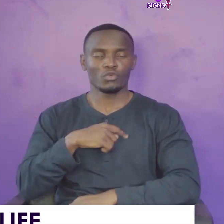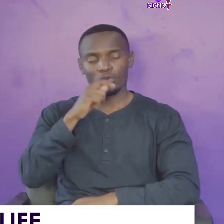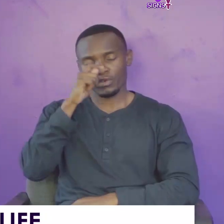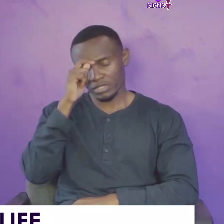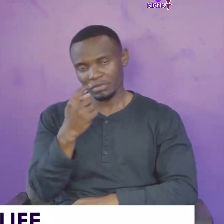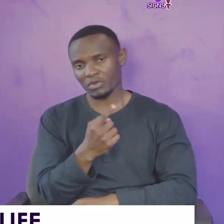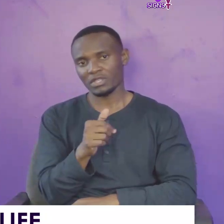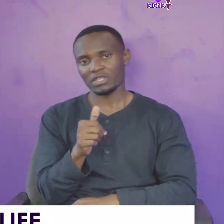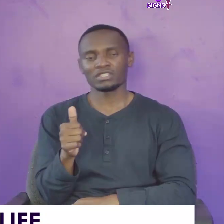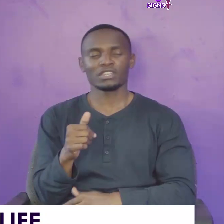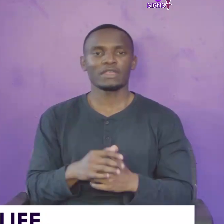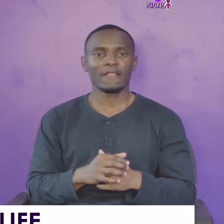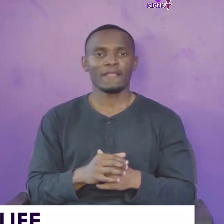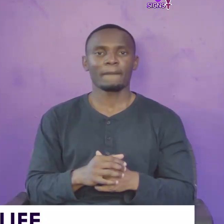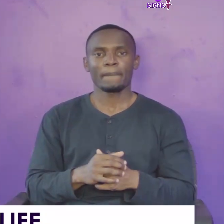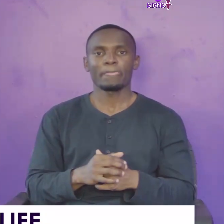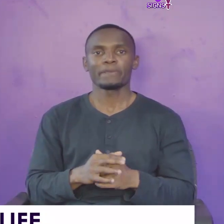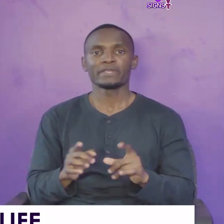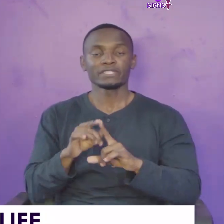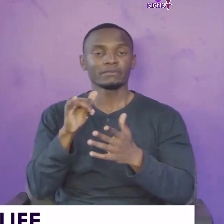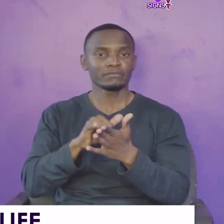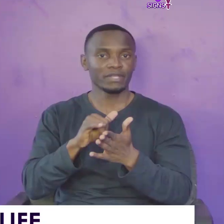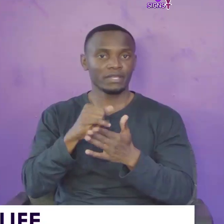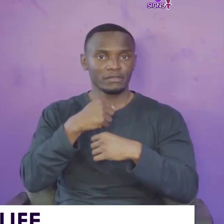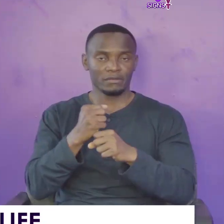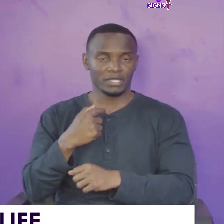economic standing. It makes me feel like,